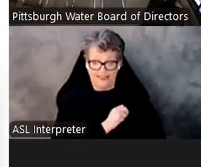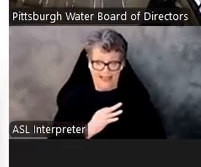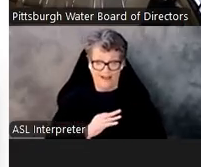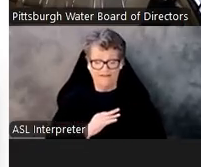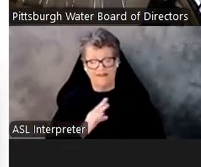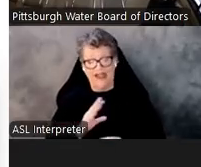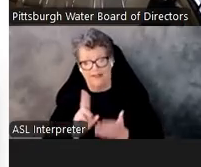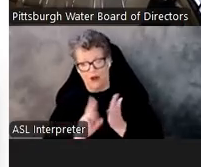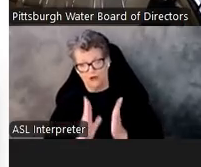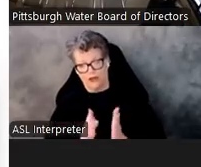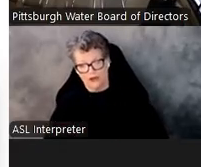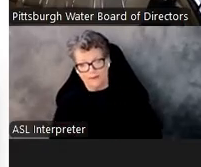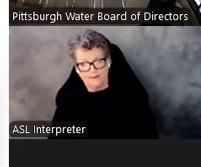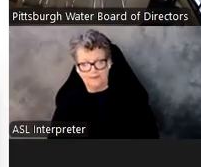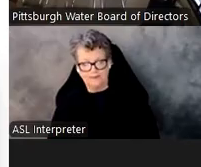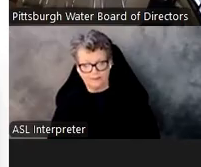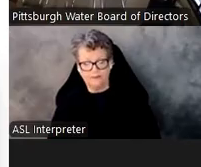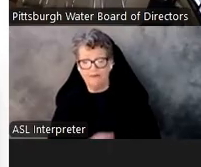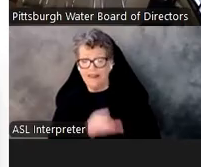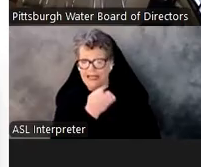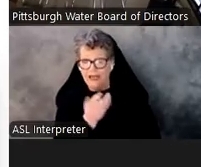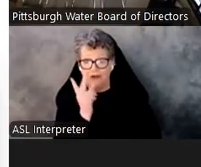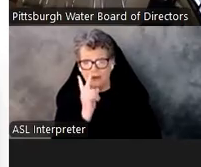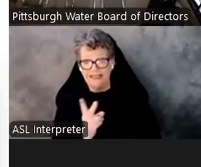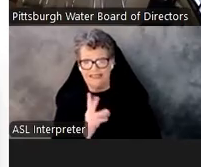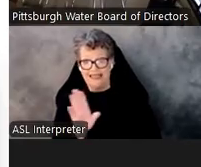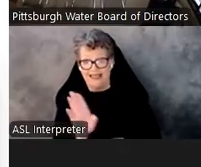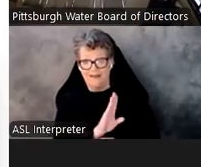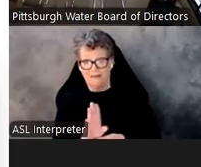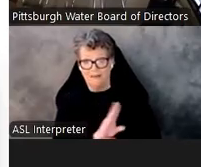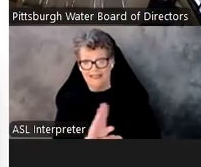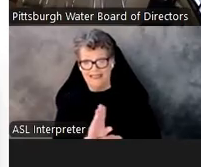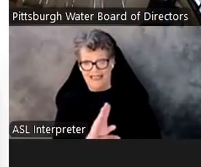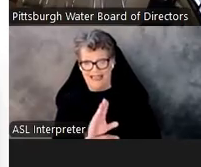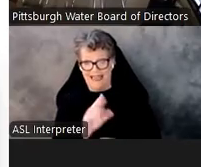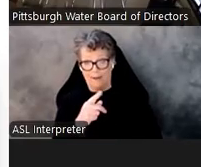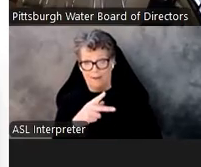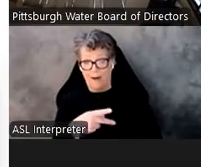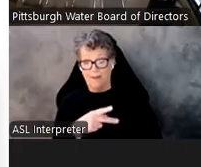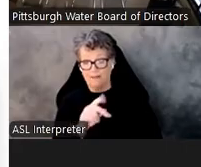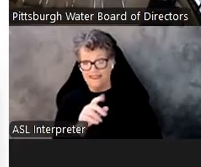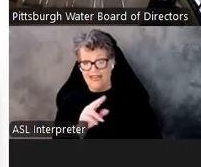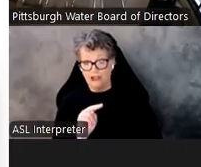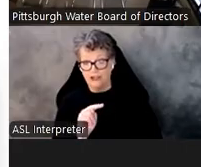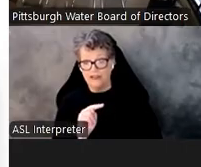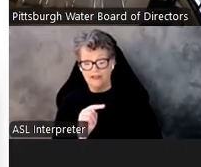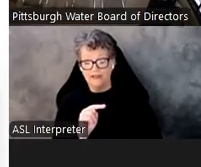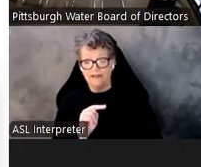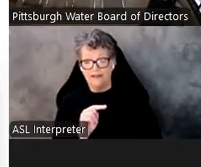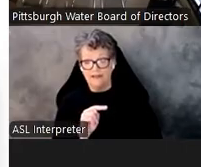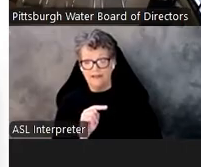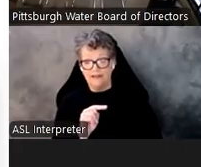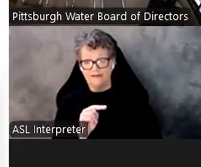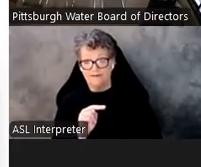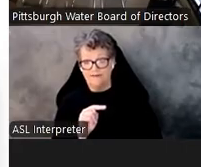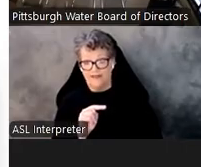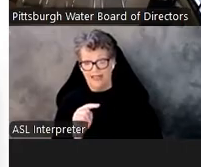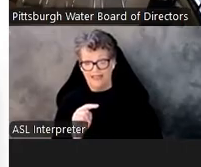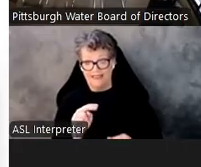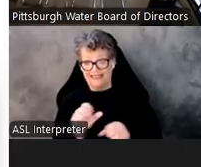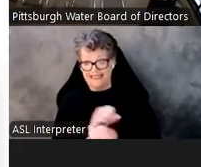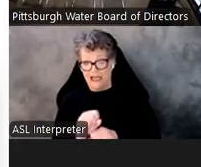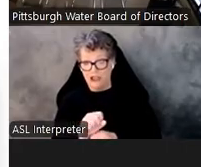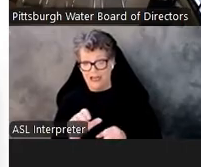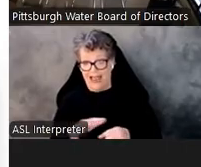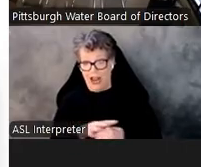as the contractors. Here you can see the busy Aspinwall Pump Station staging area, which we refer to as our